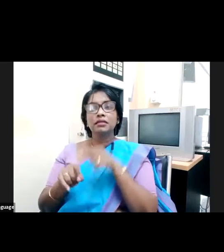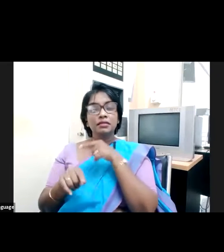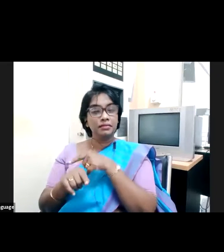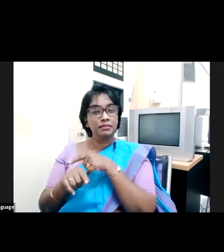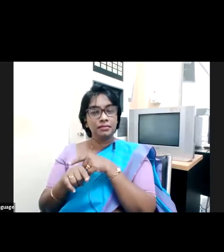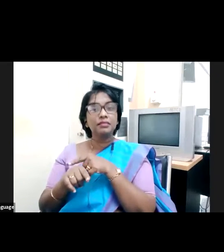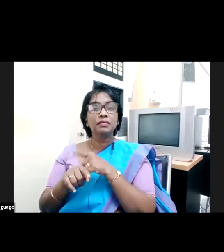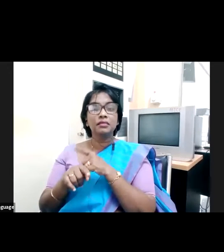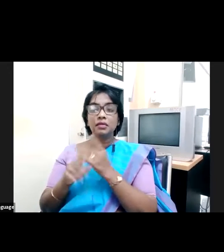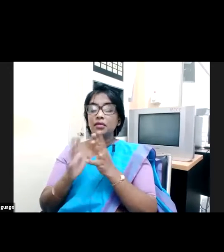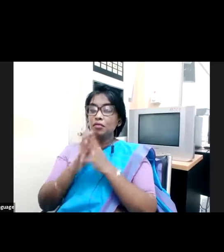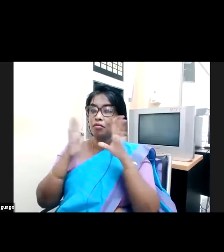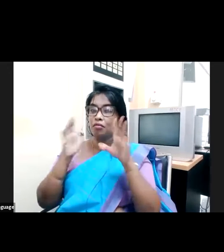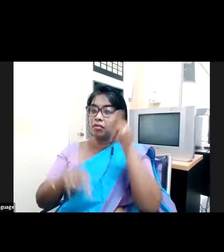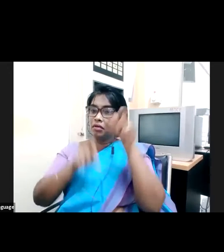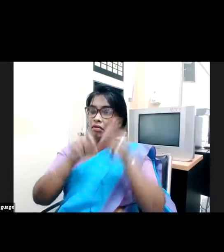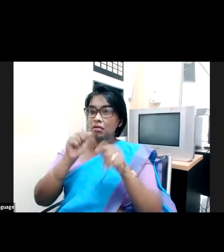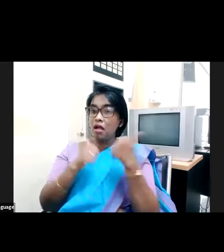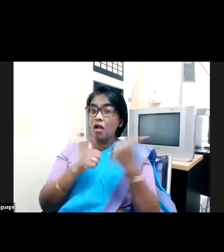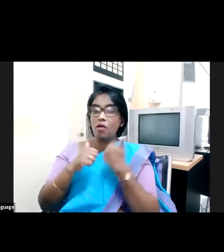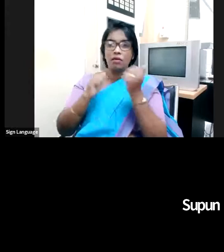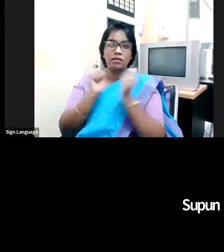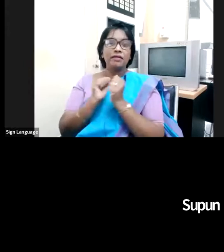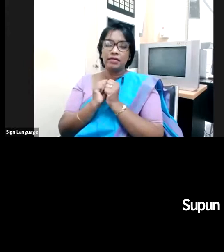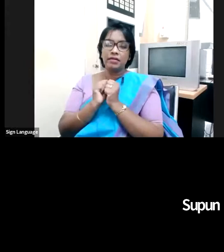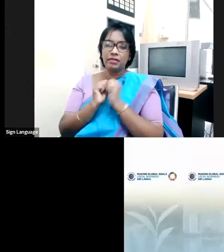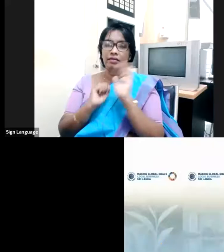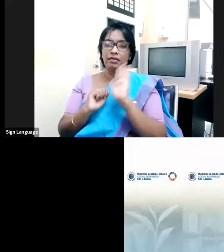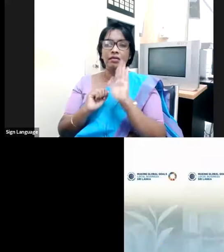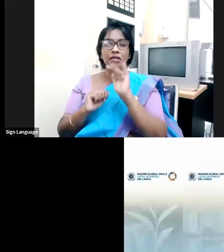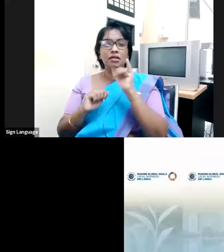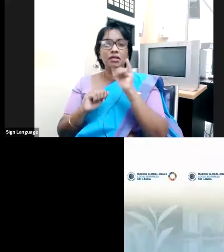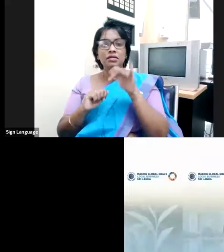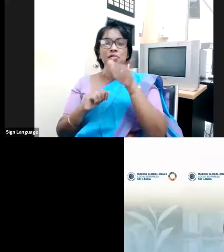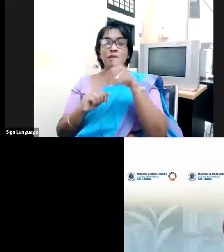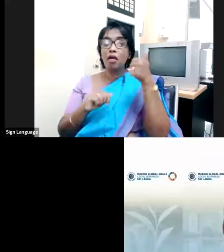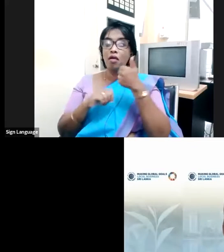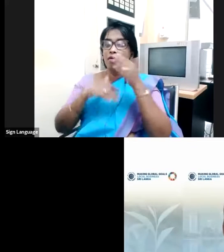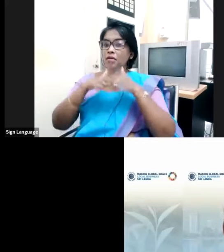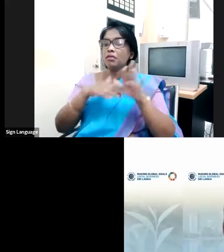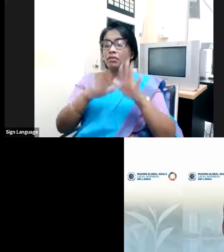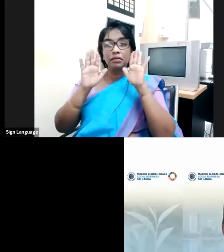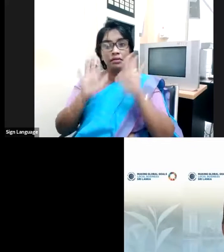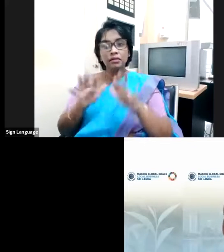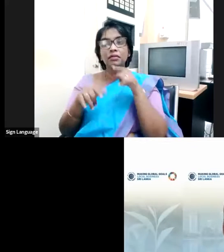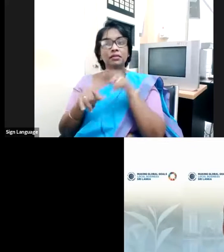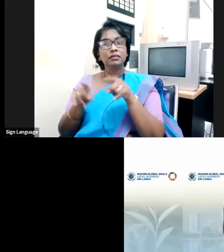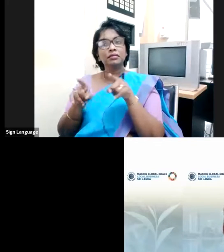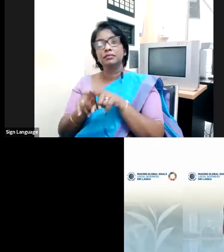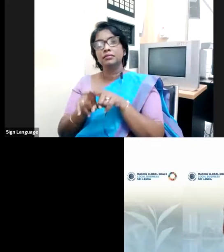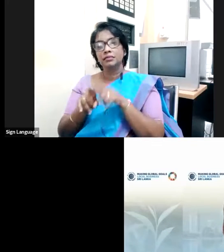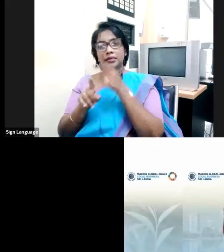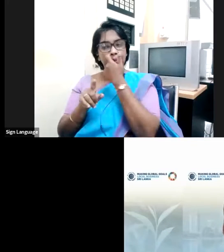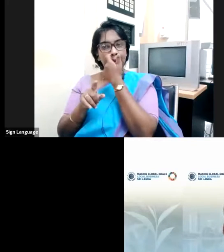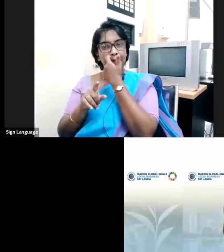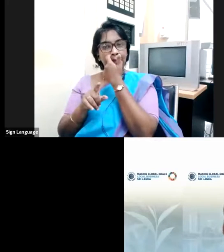we live in a society which is which acts and perceive